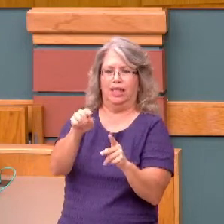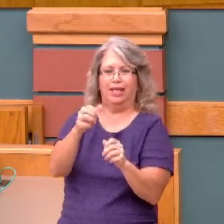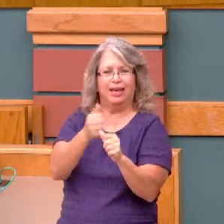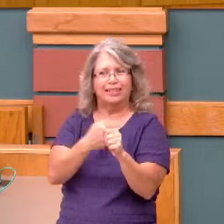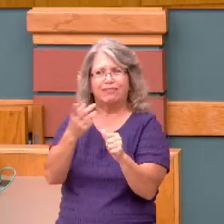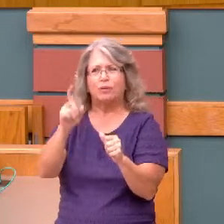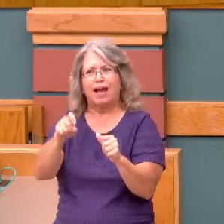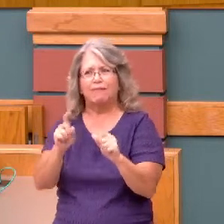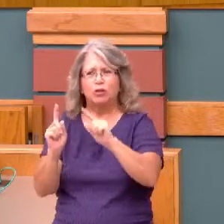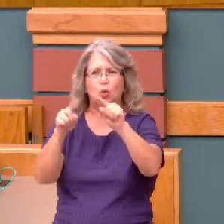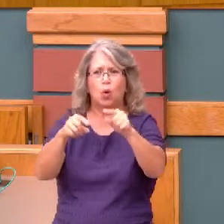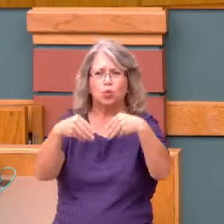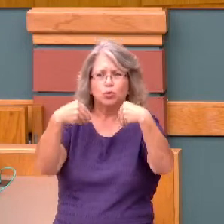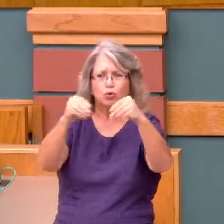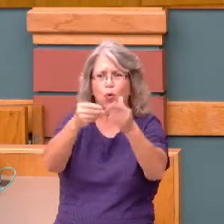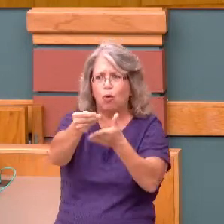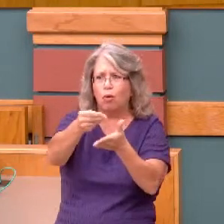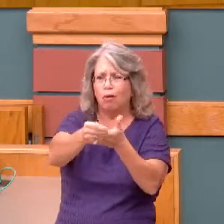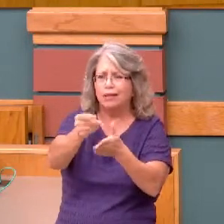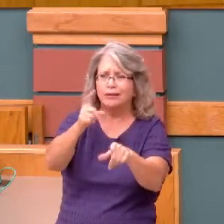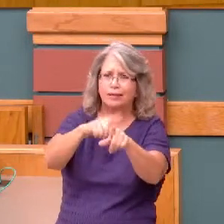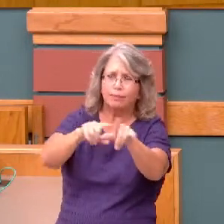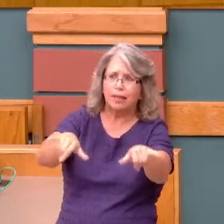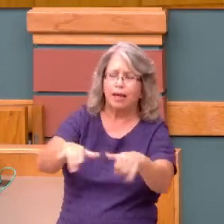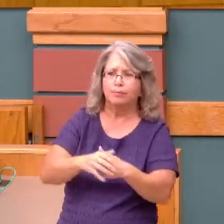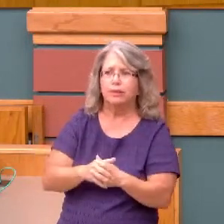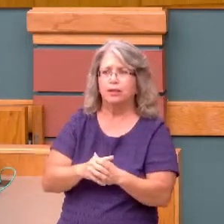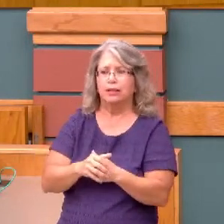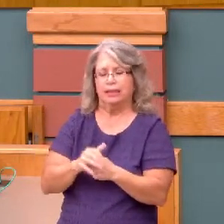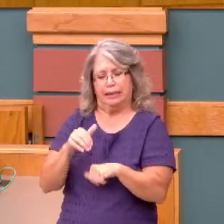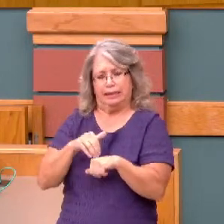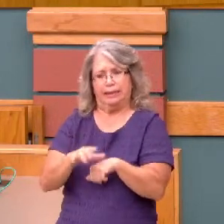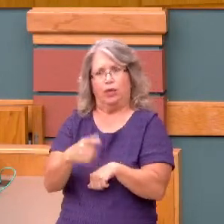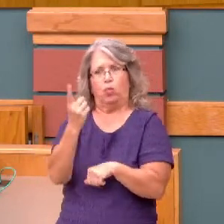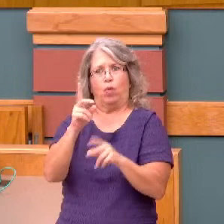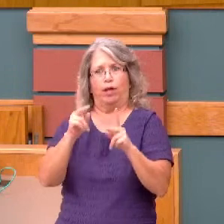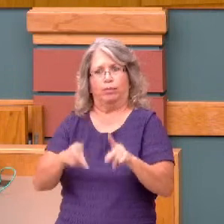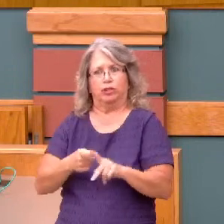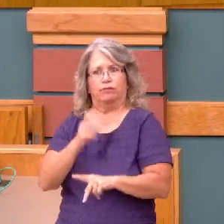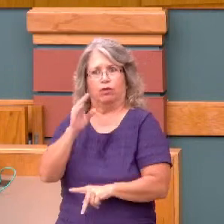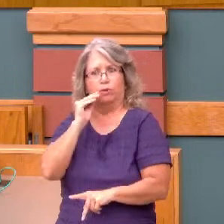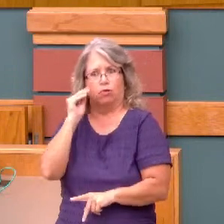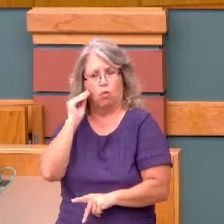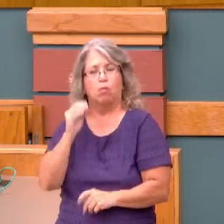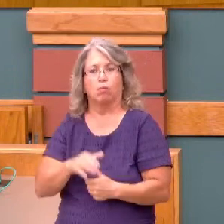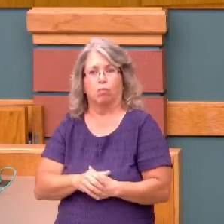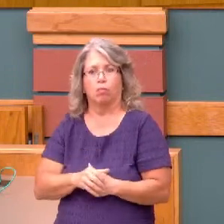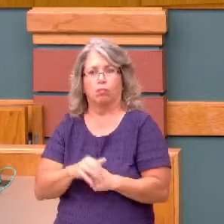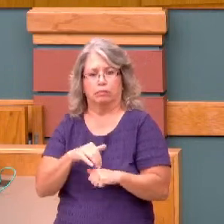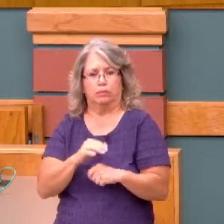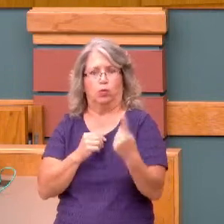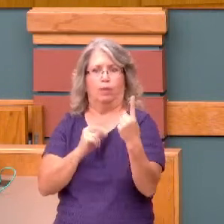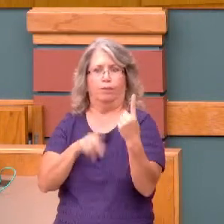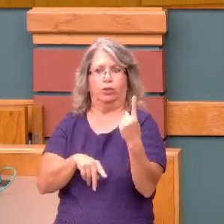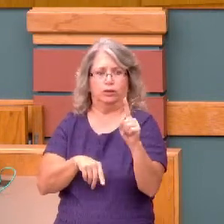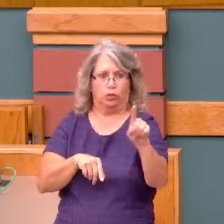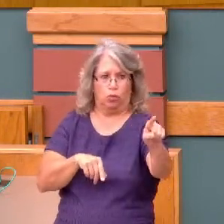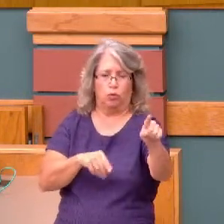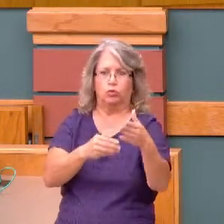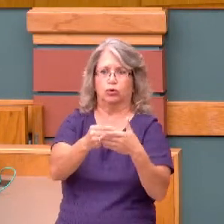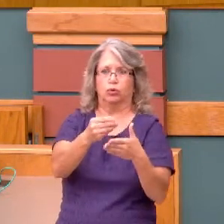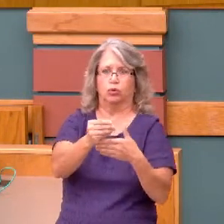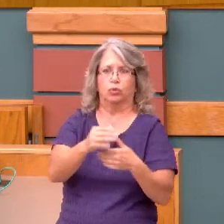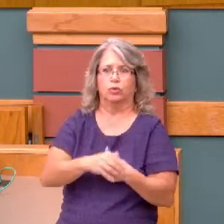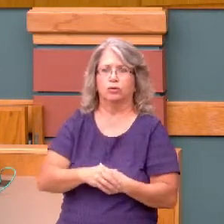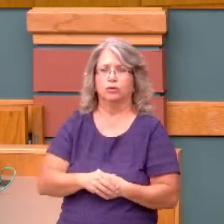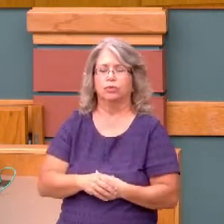the same time? Or can't we just send one person? These are the small things that truly matter right now